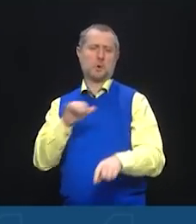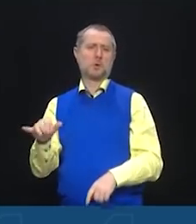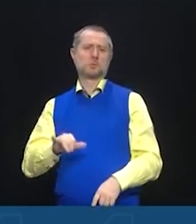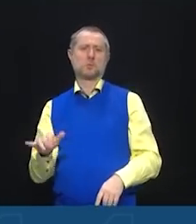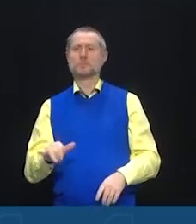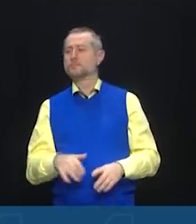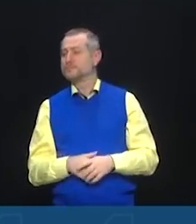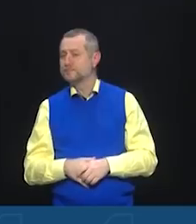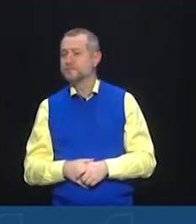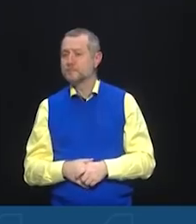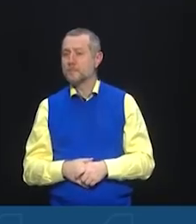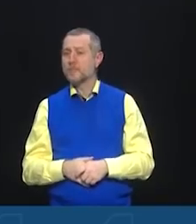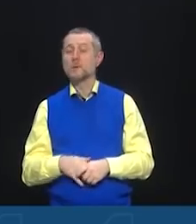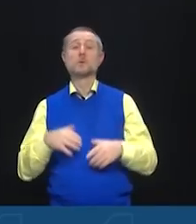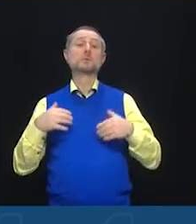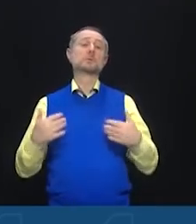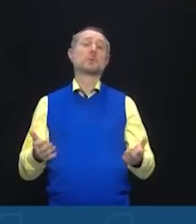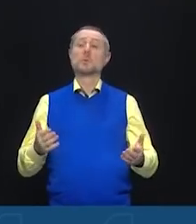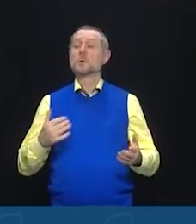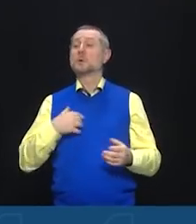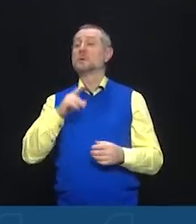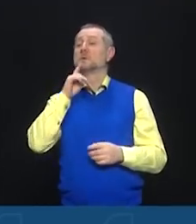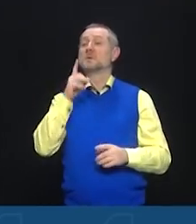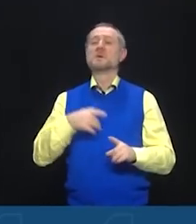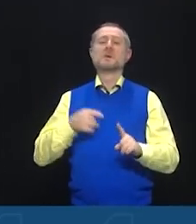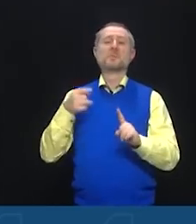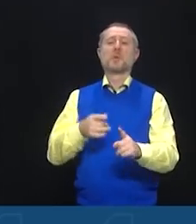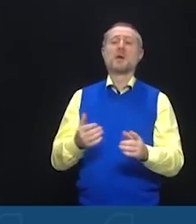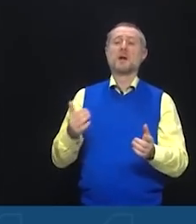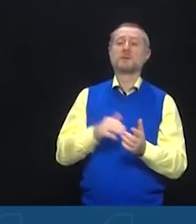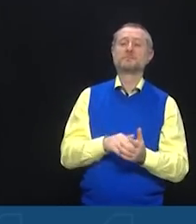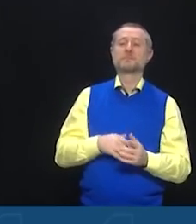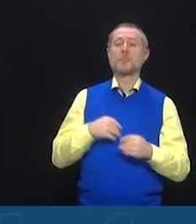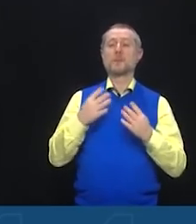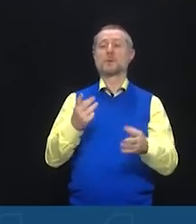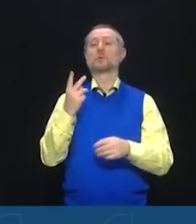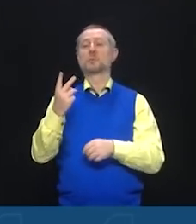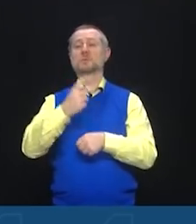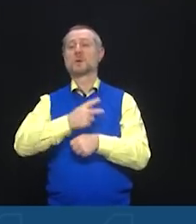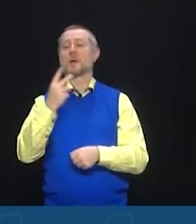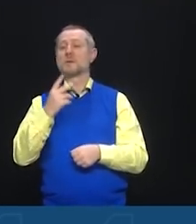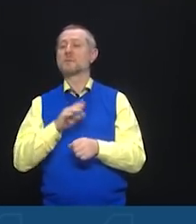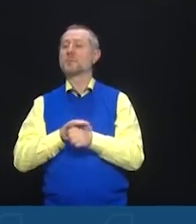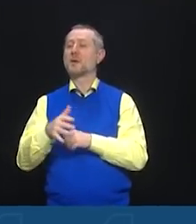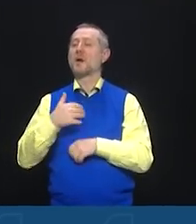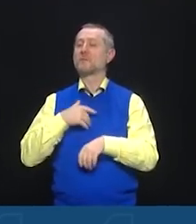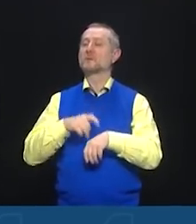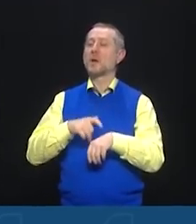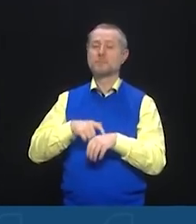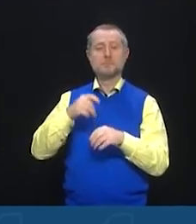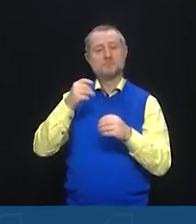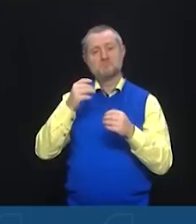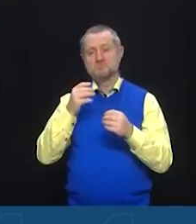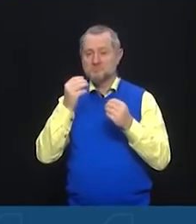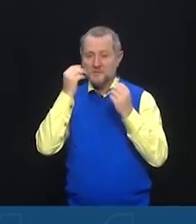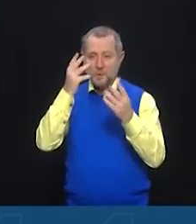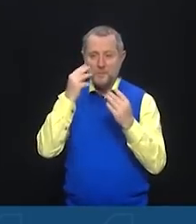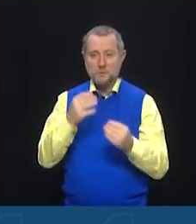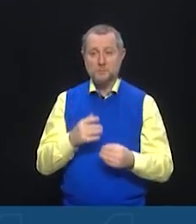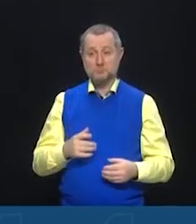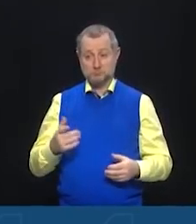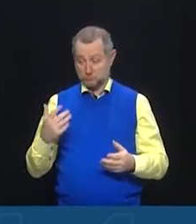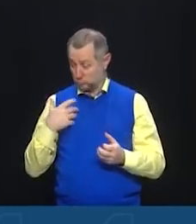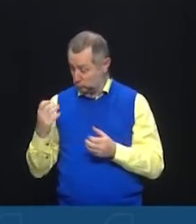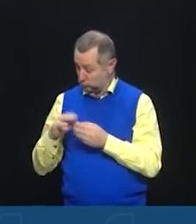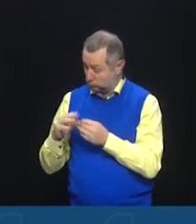to just take an extra, 48 hours here to give an opportunity for more information to be fine-tuned, so there's no questions. Dr. Bassett, did you have any comments